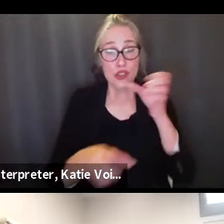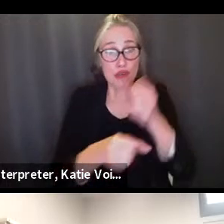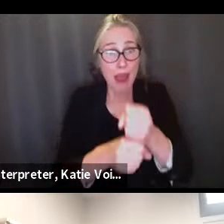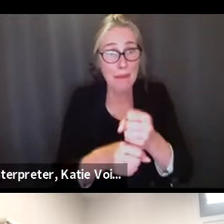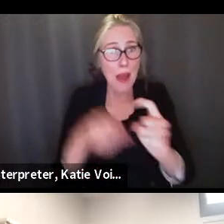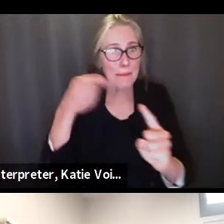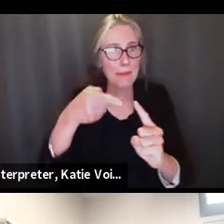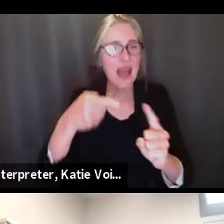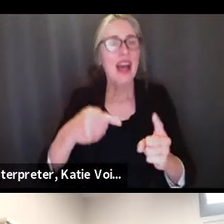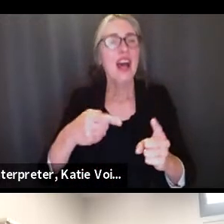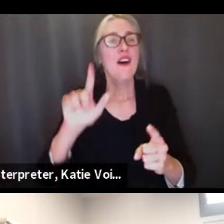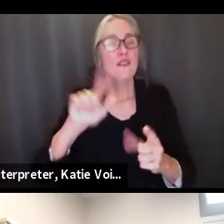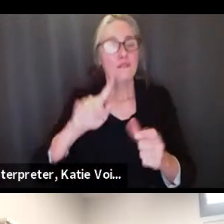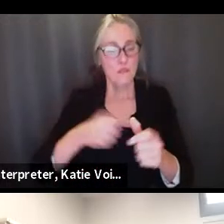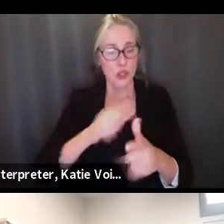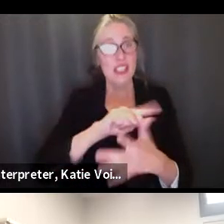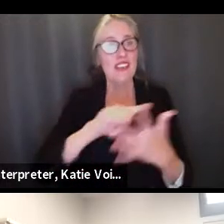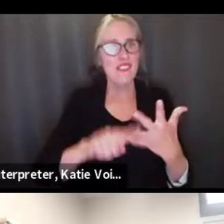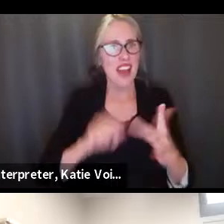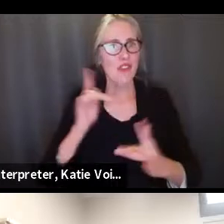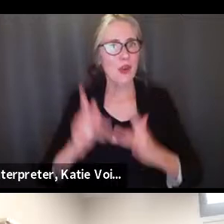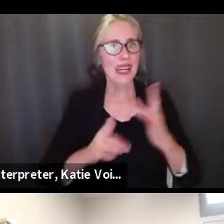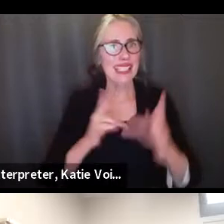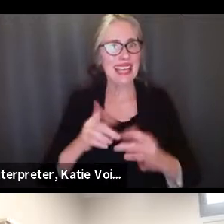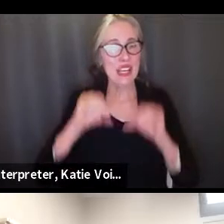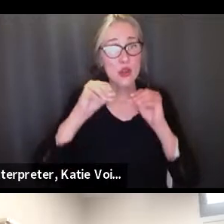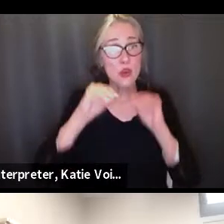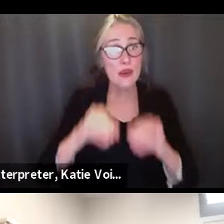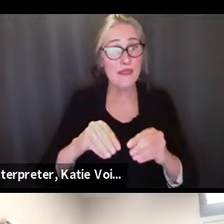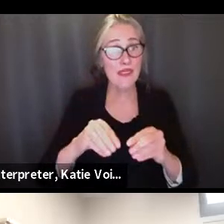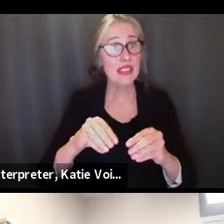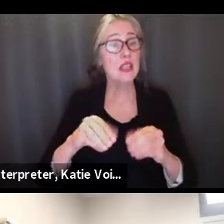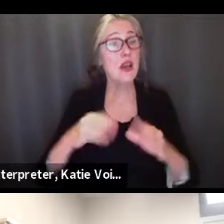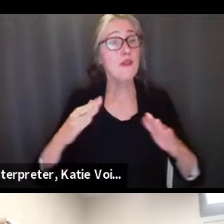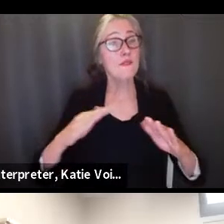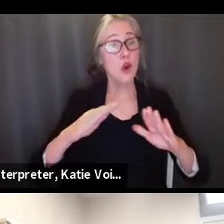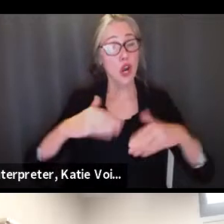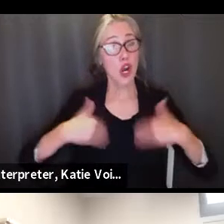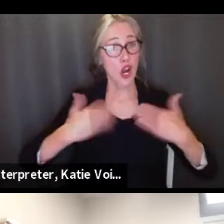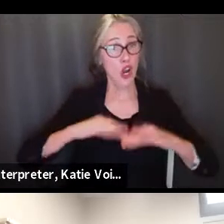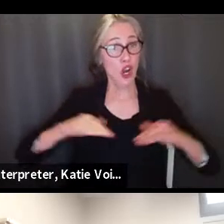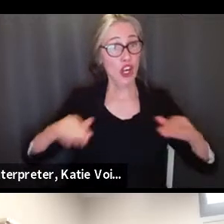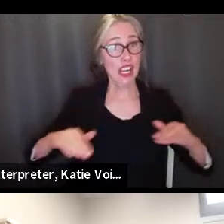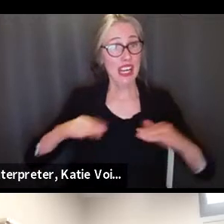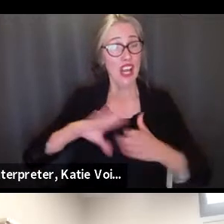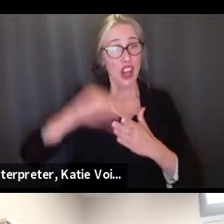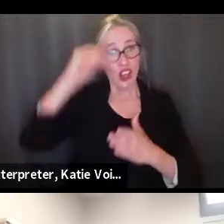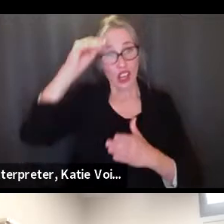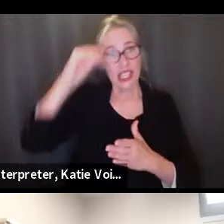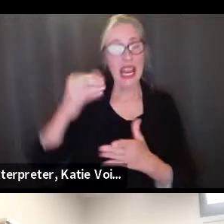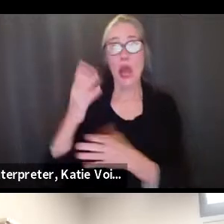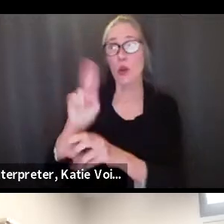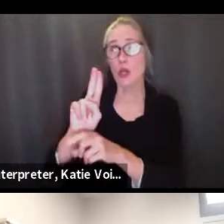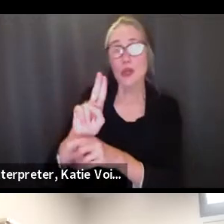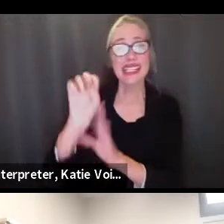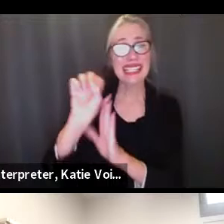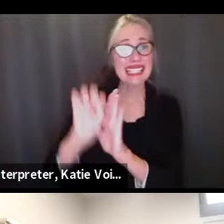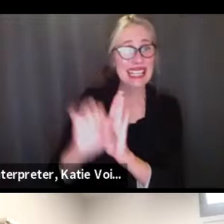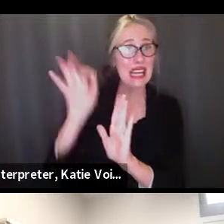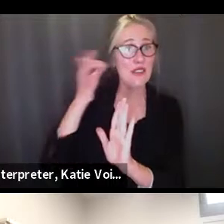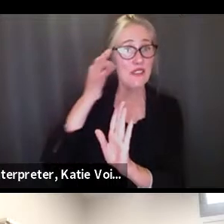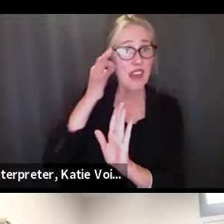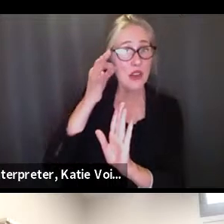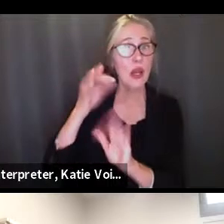excited to invest early in this plan, and we anticipate state, federal, and local dollars to help